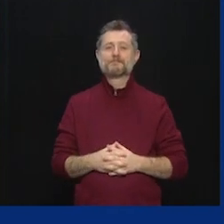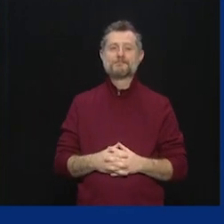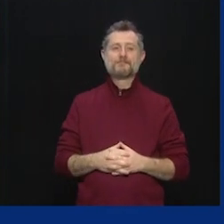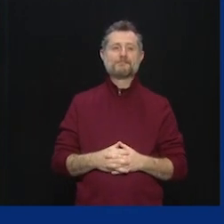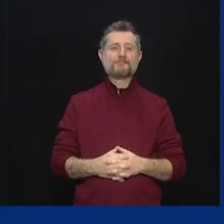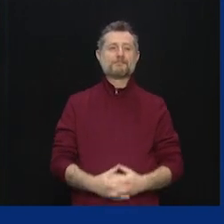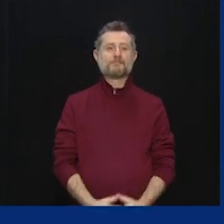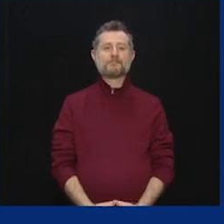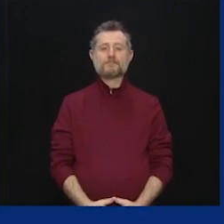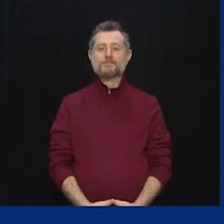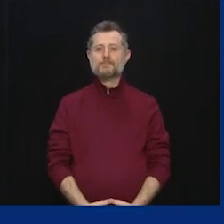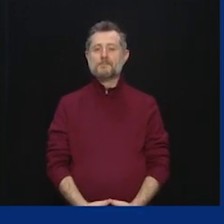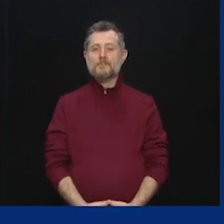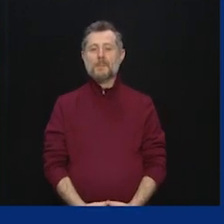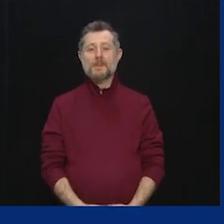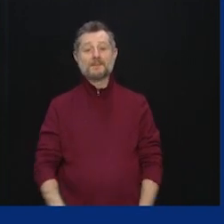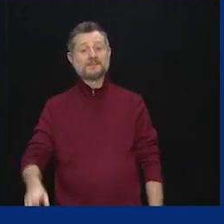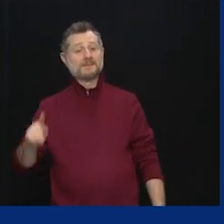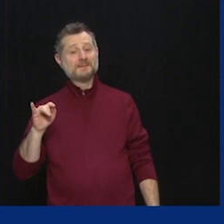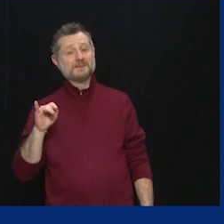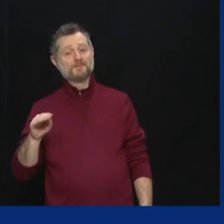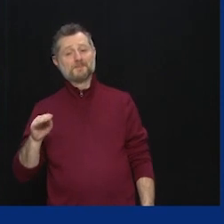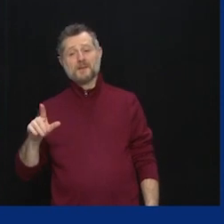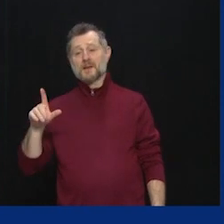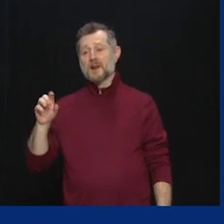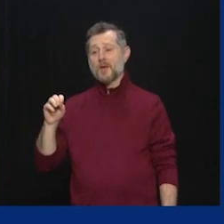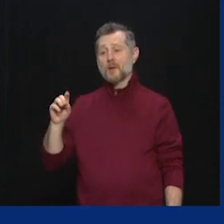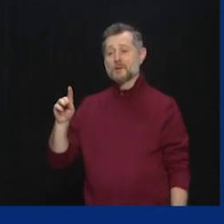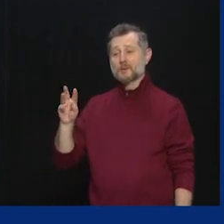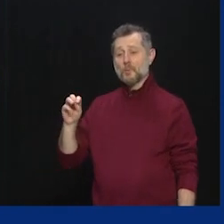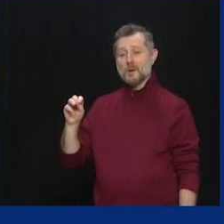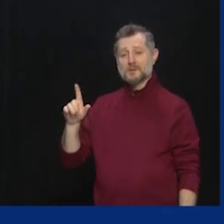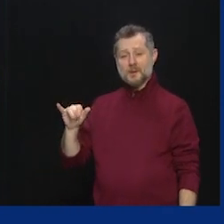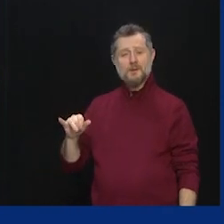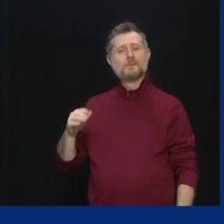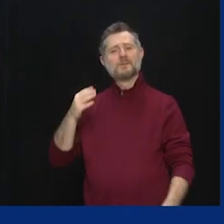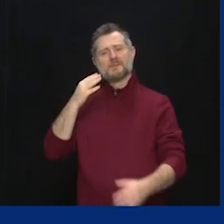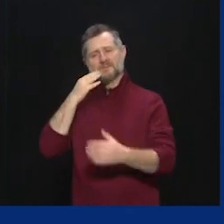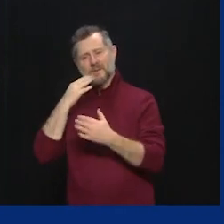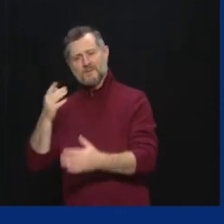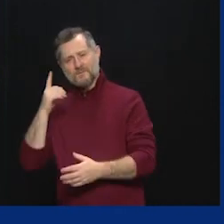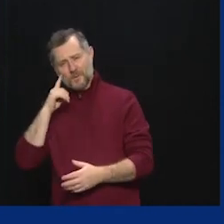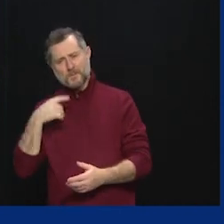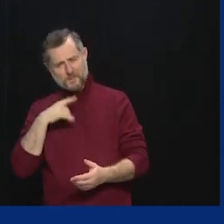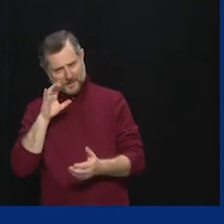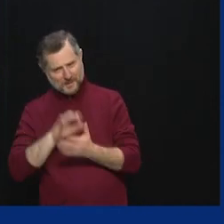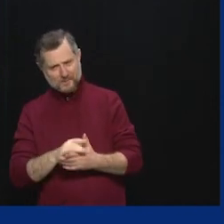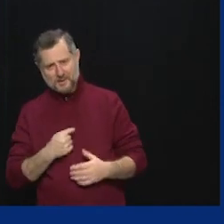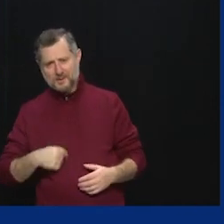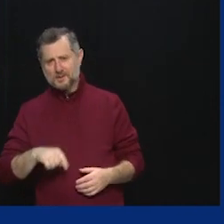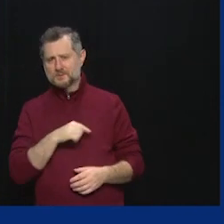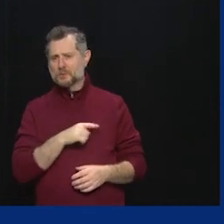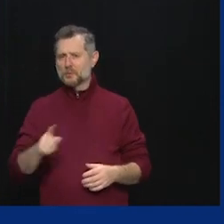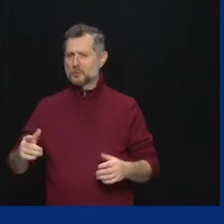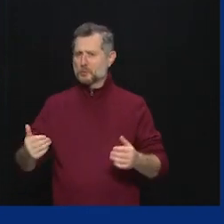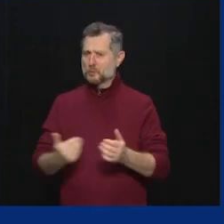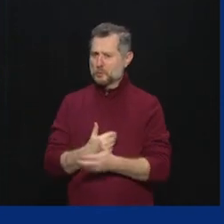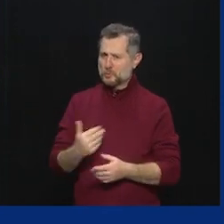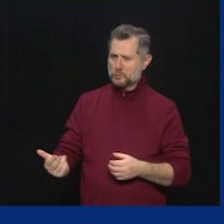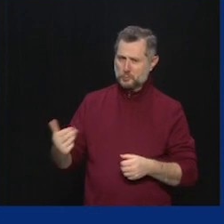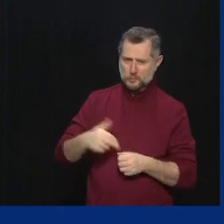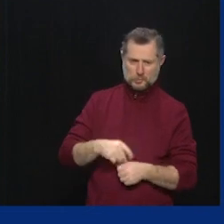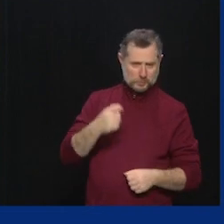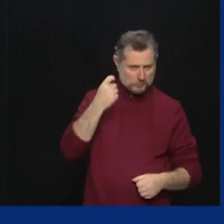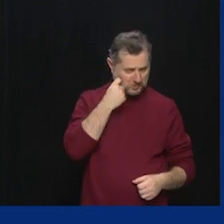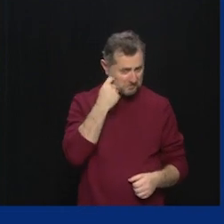And Tim Lewicki, I want to thank you for believing in us. You're new to us a little bit, but I have a feeling that you're going to be engaged in so